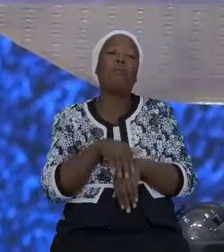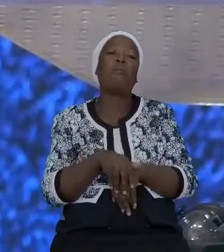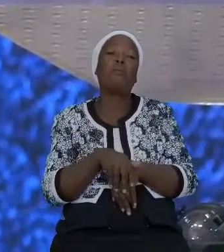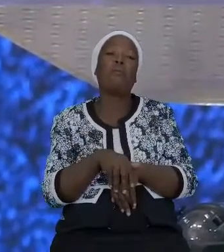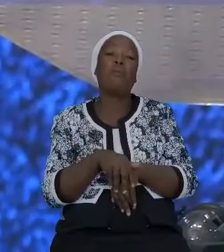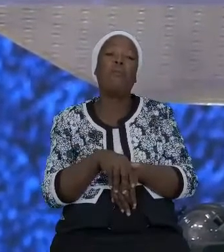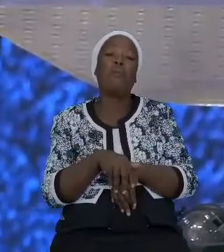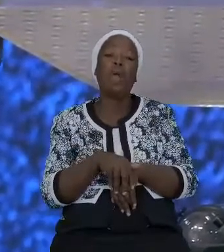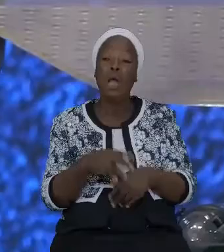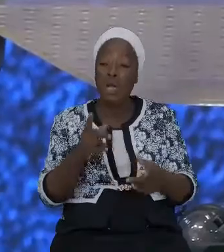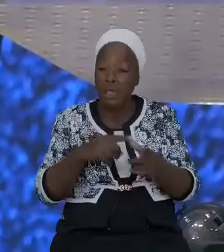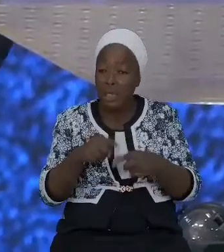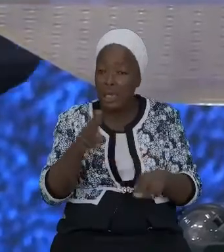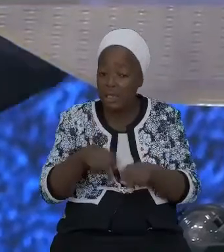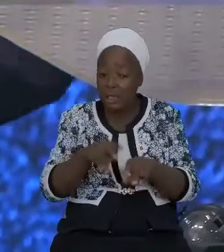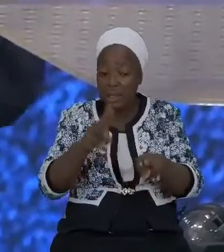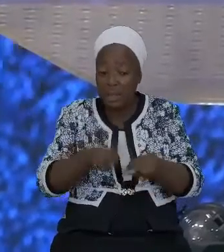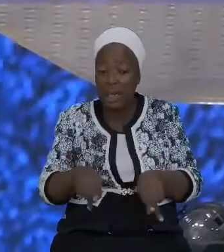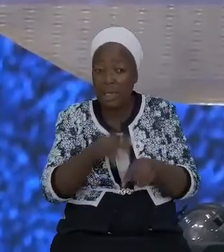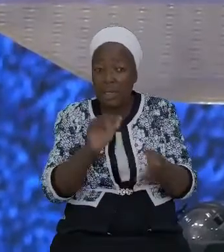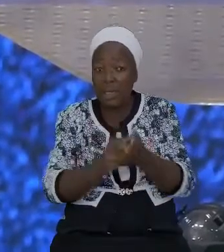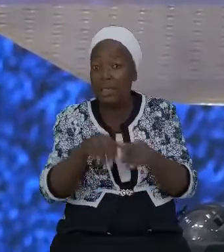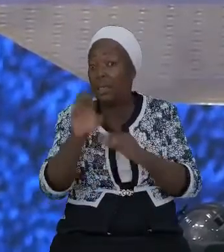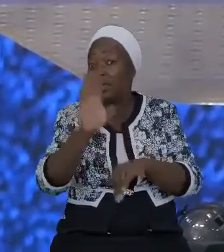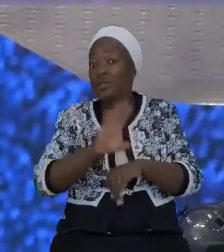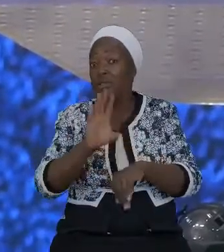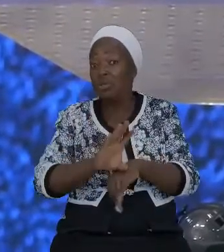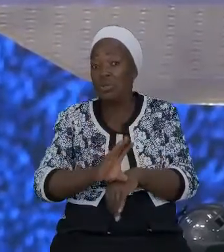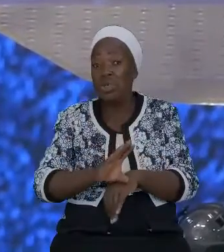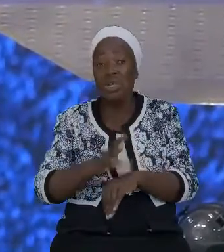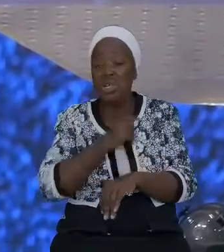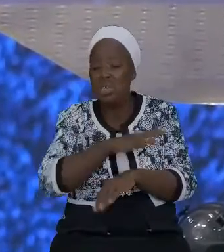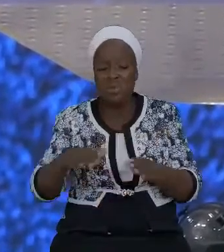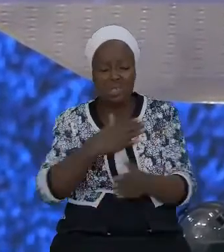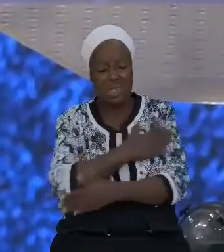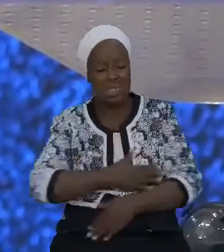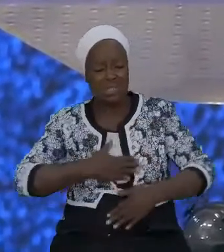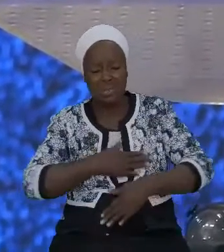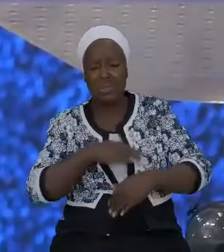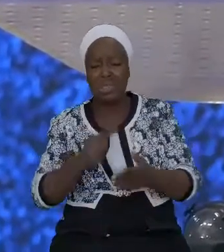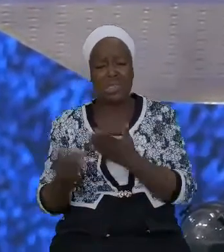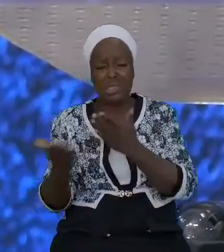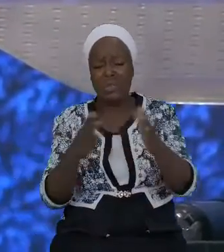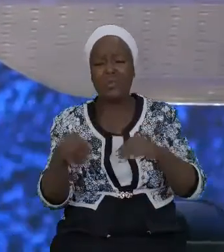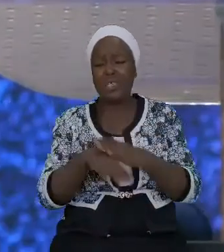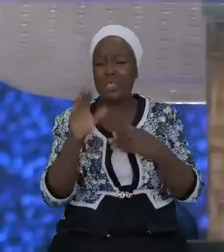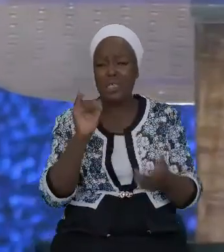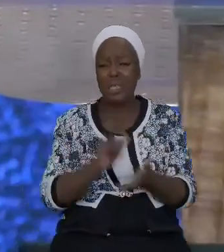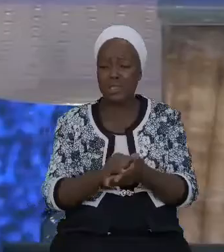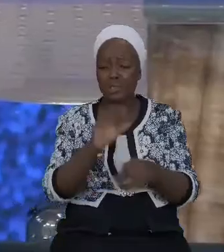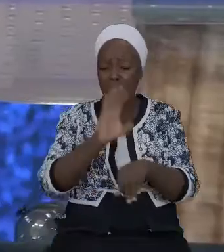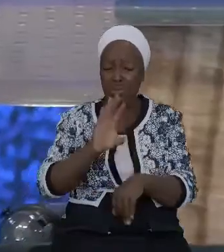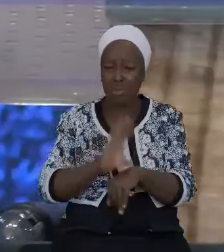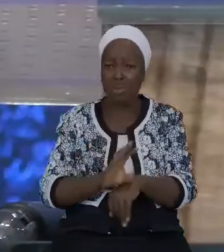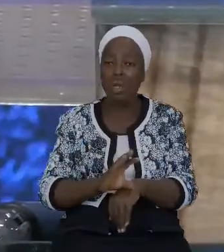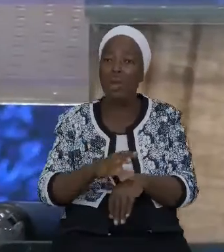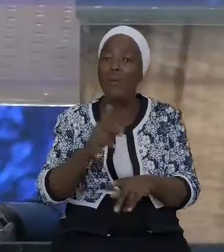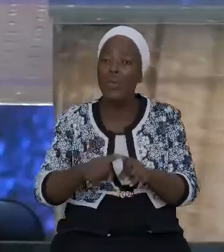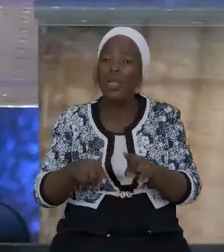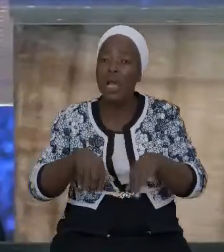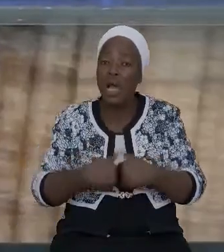When did that begin, and how do we solve that problem? Personal